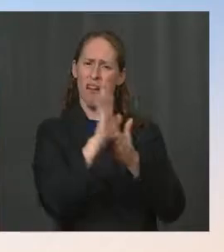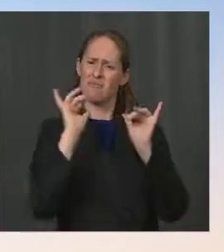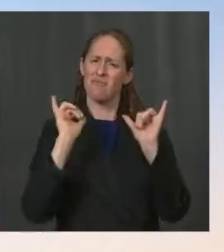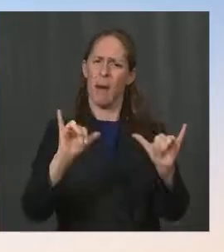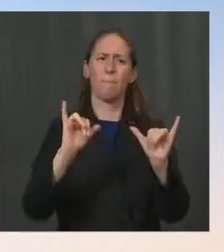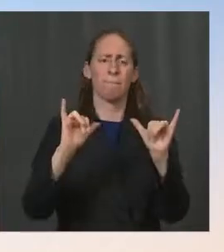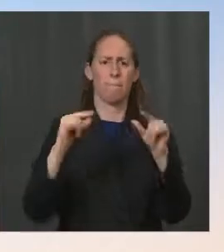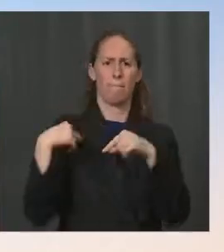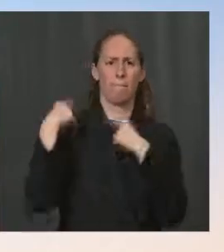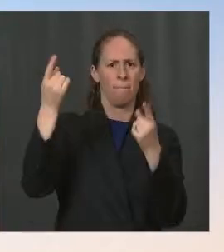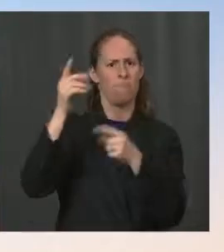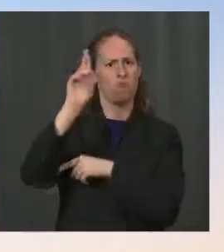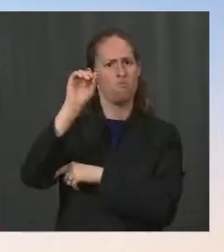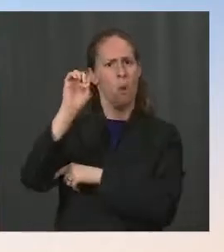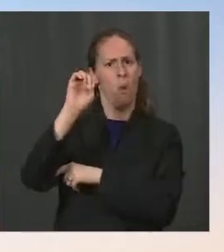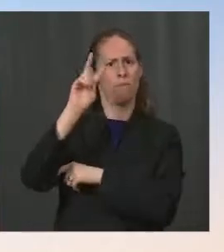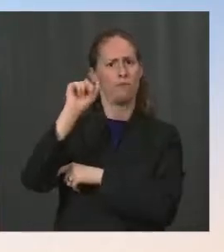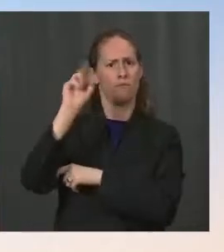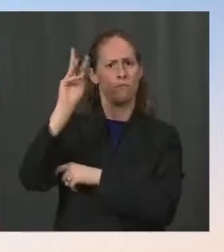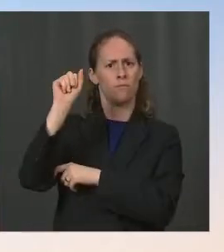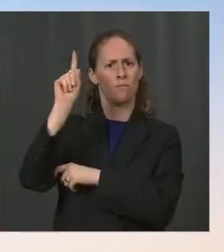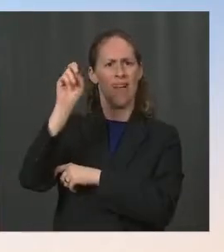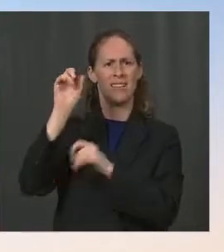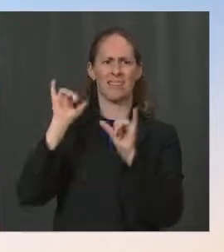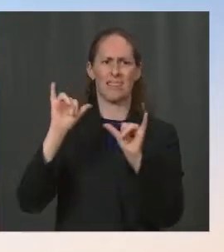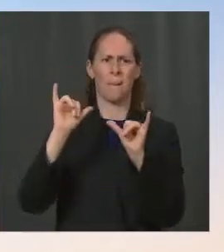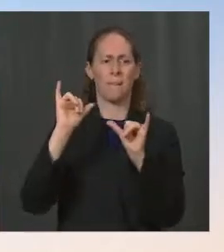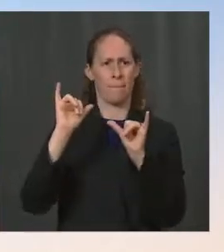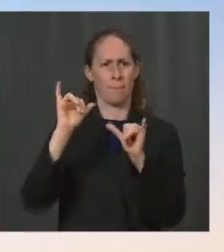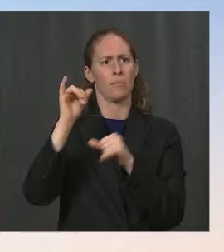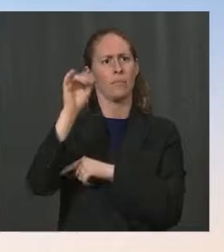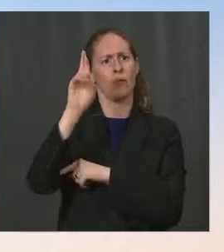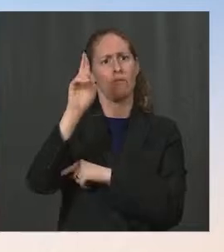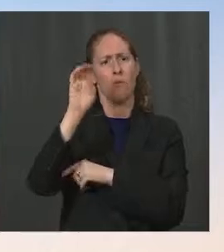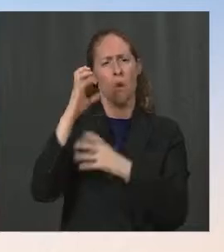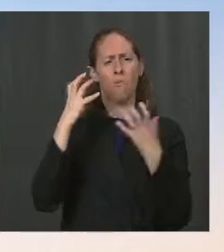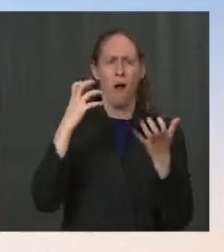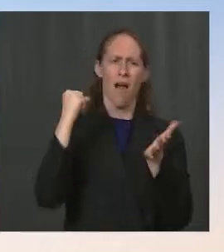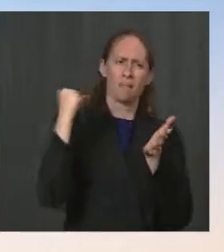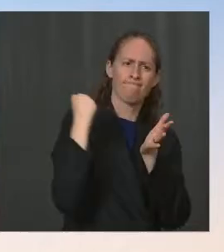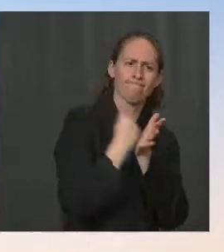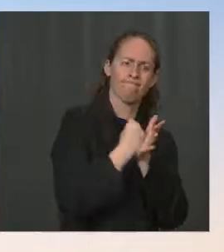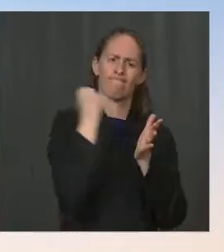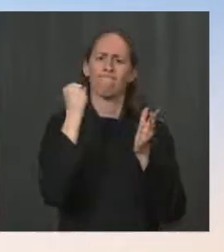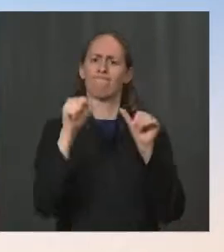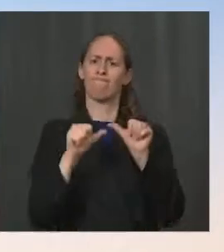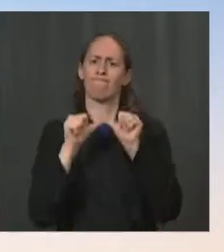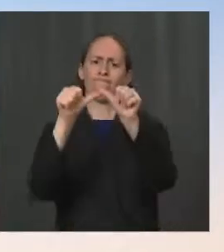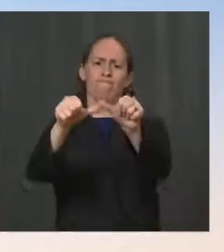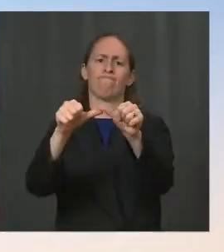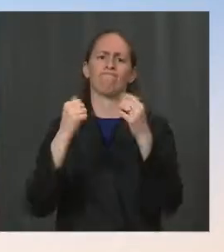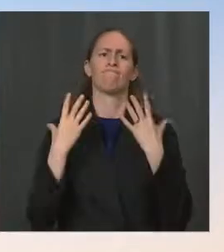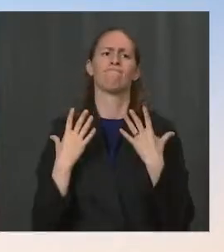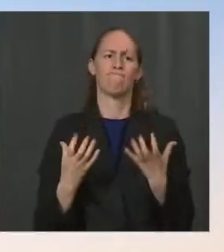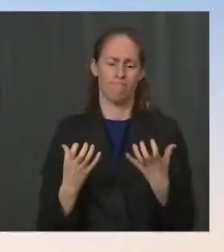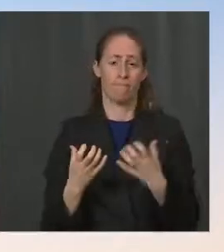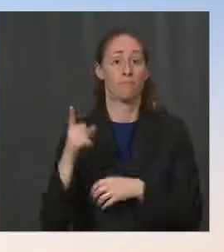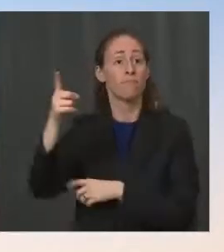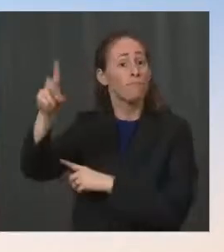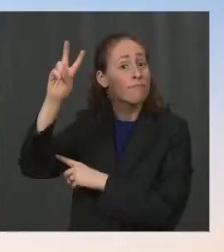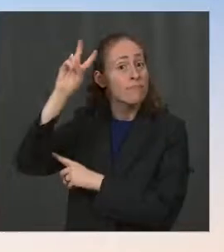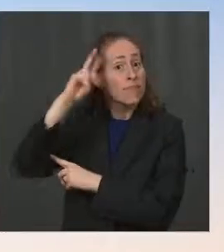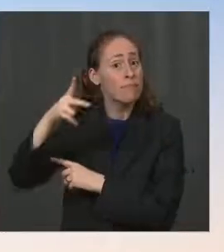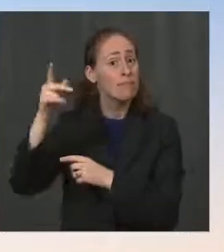to continue to call for the codification of Roe, something that the president talked about on the campaign trail, the vice president talked about on the campaign